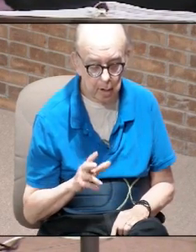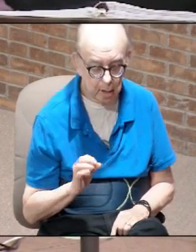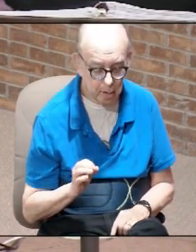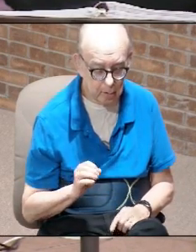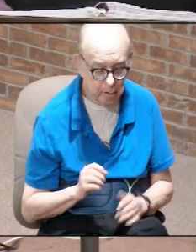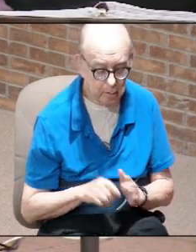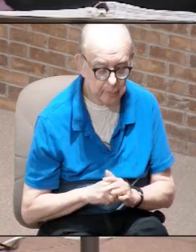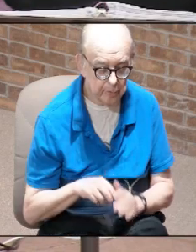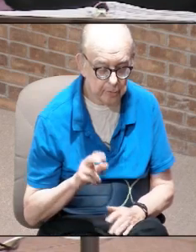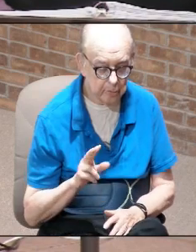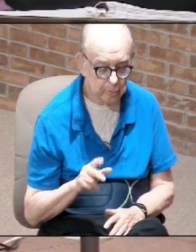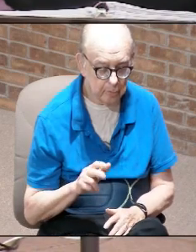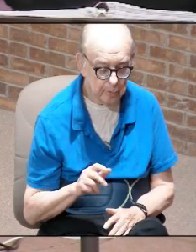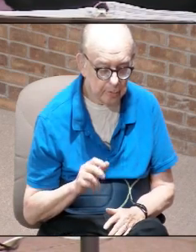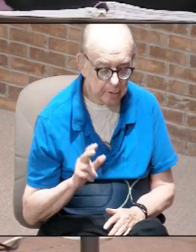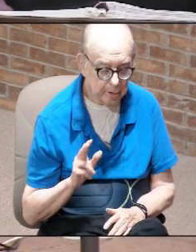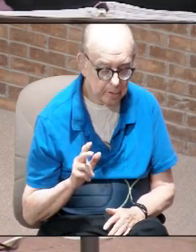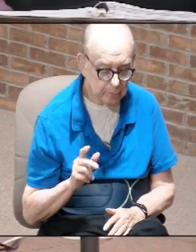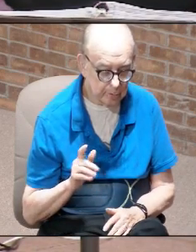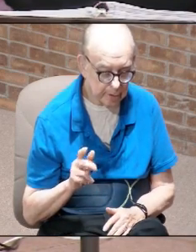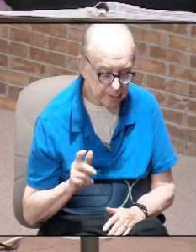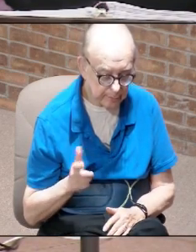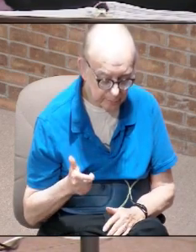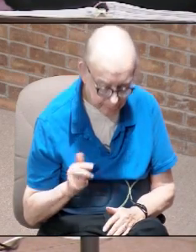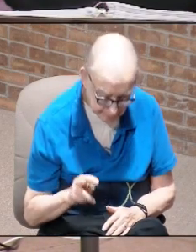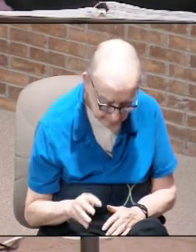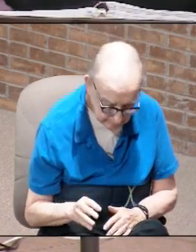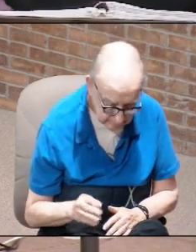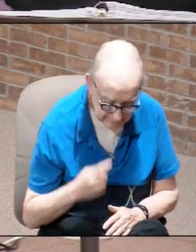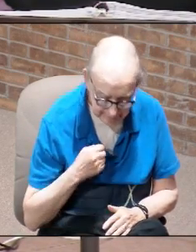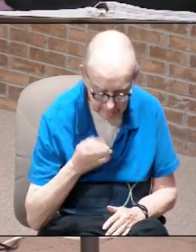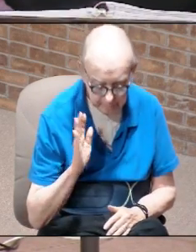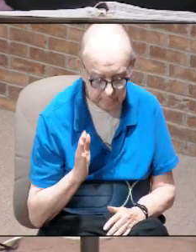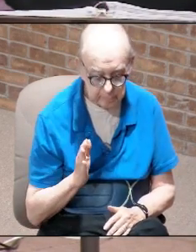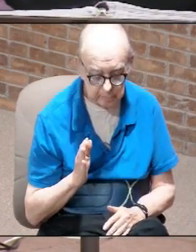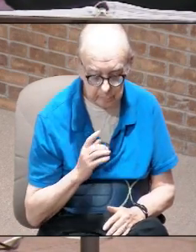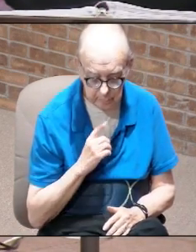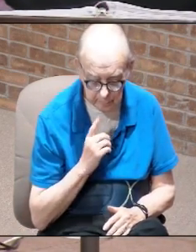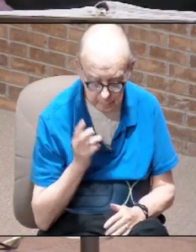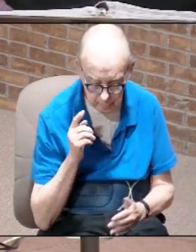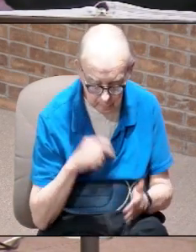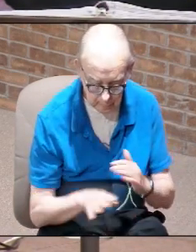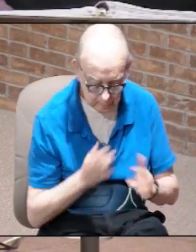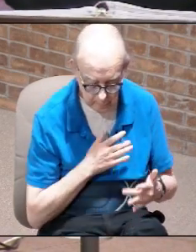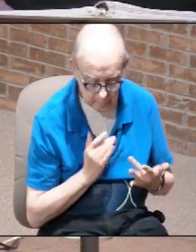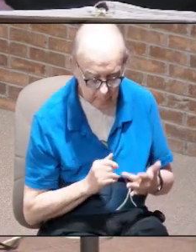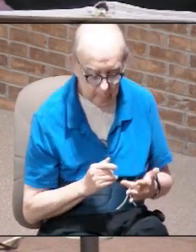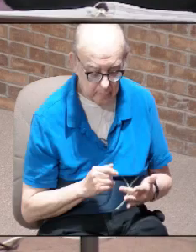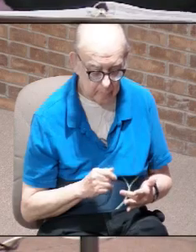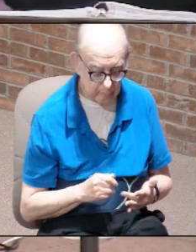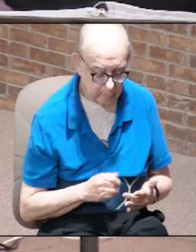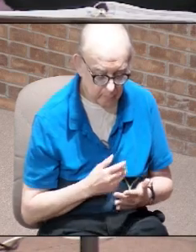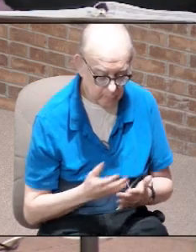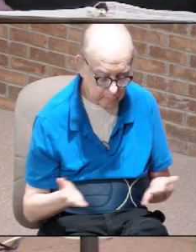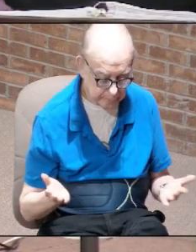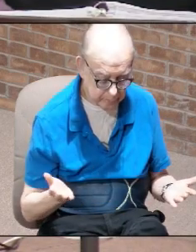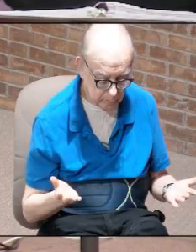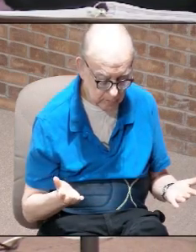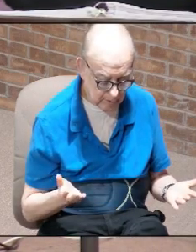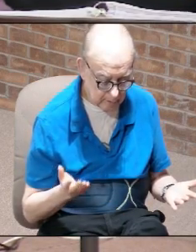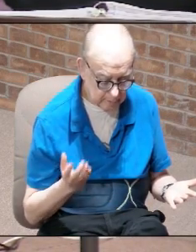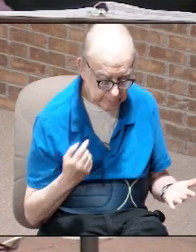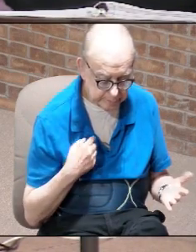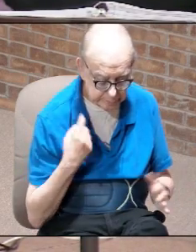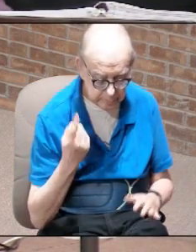23 and 24, let me just read them to you. He says to God, God, look deep into my heart and find out everything that